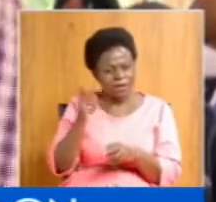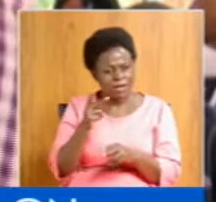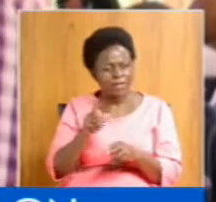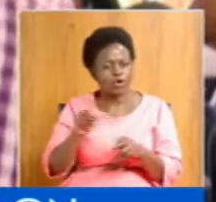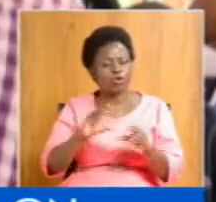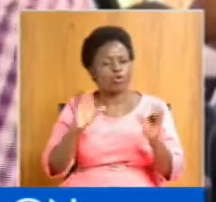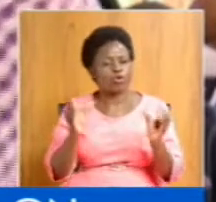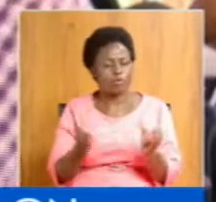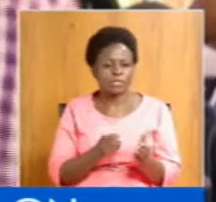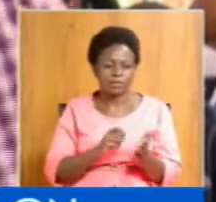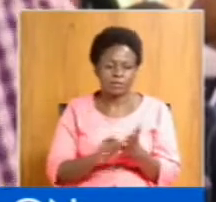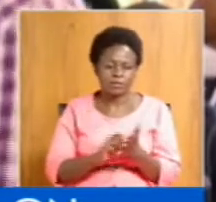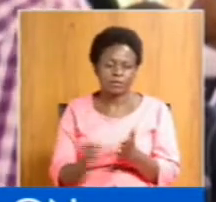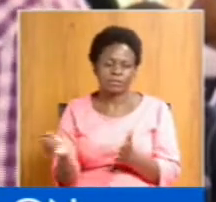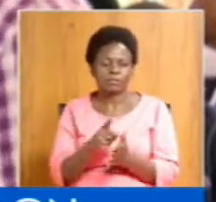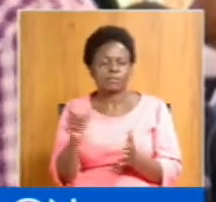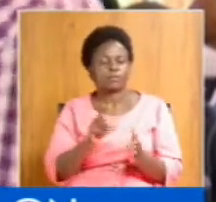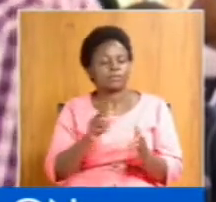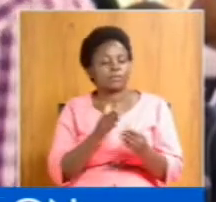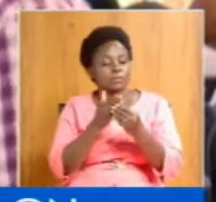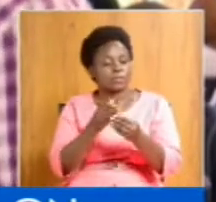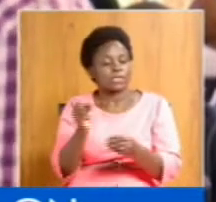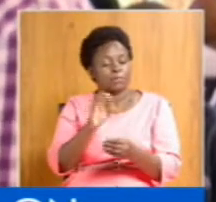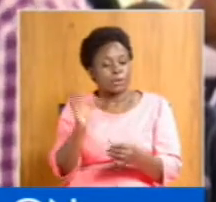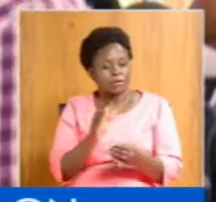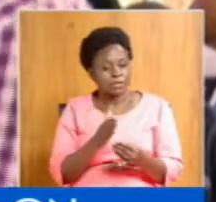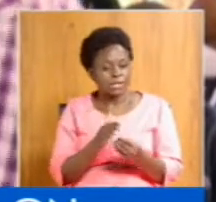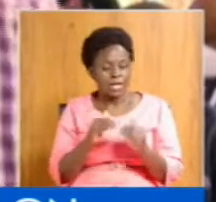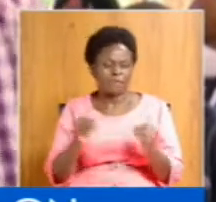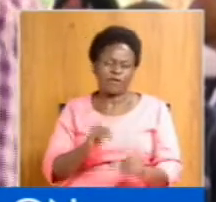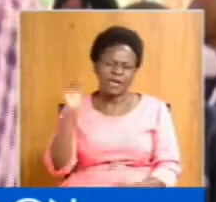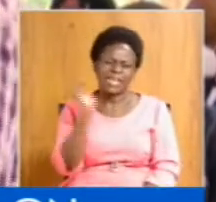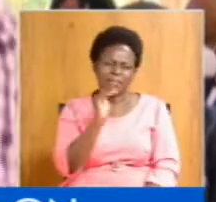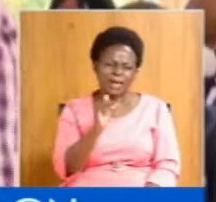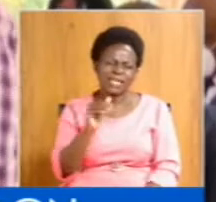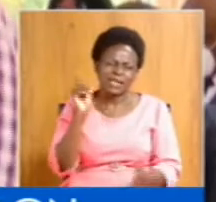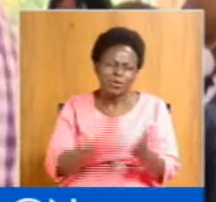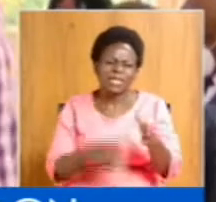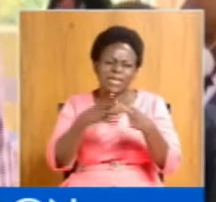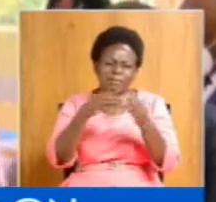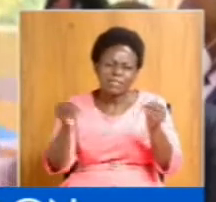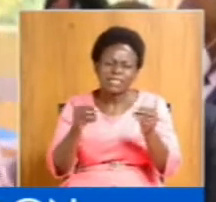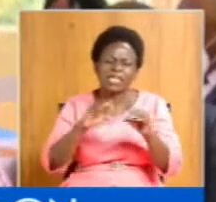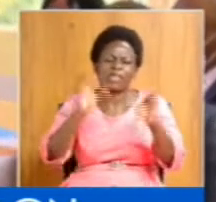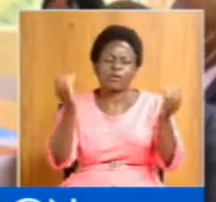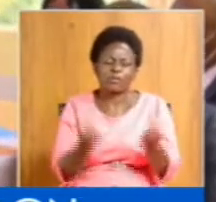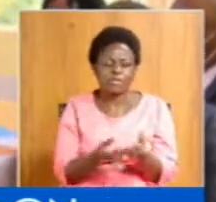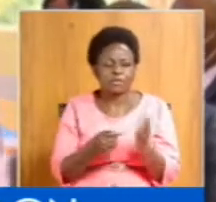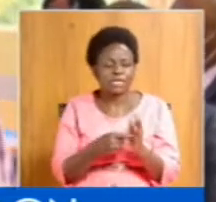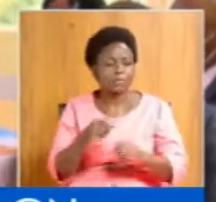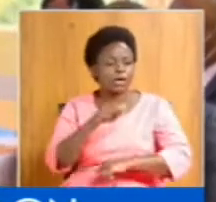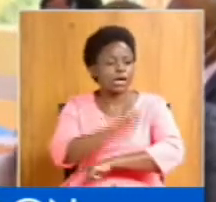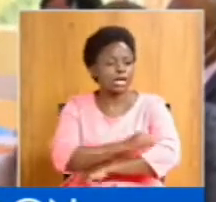Local communities have been writing to the local leaders at the sub-country level, demanding what they are lacking within their communities. For example,